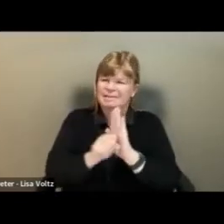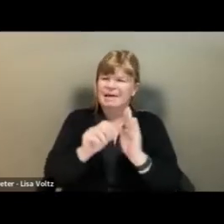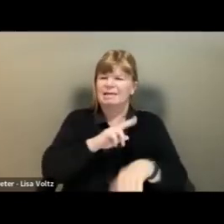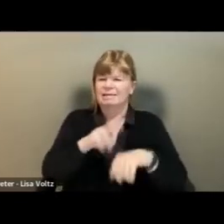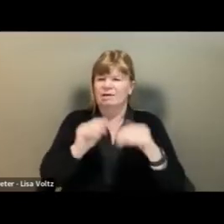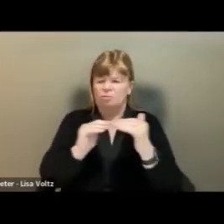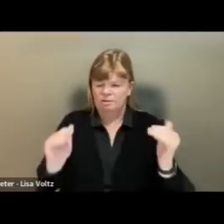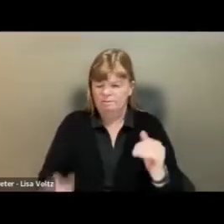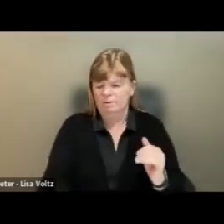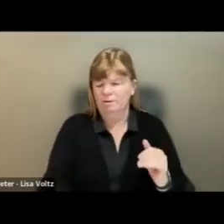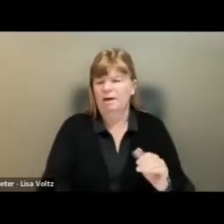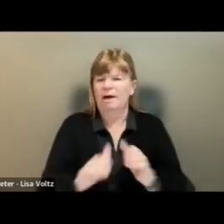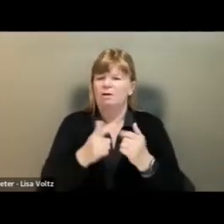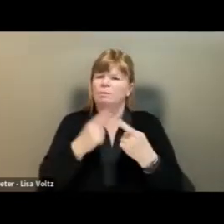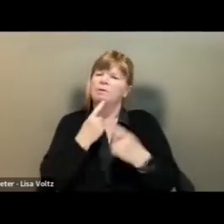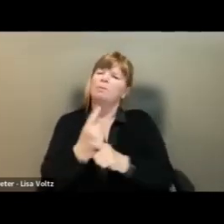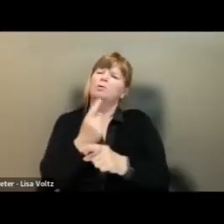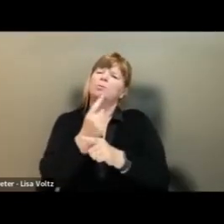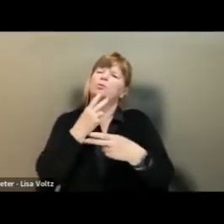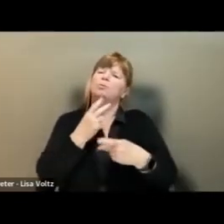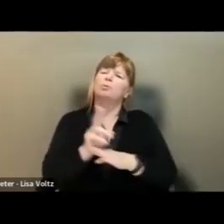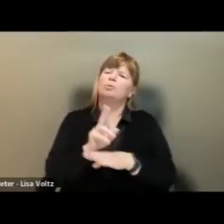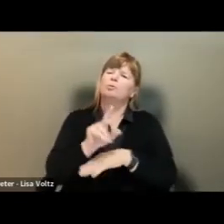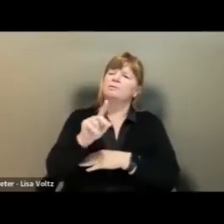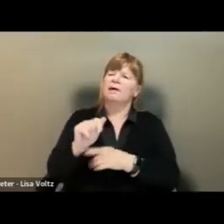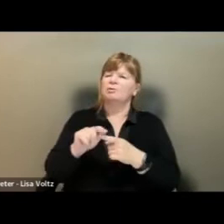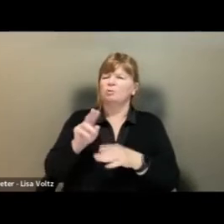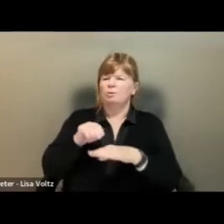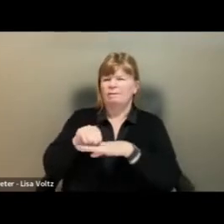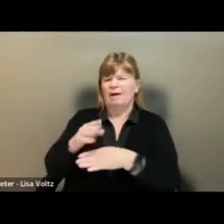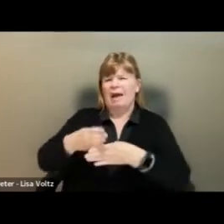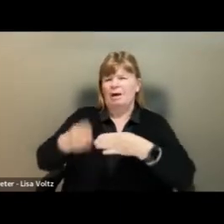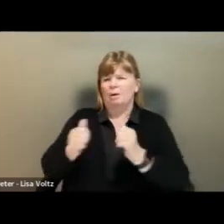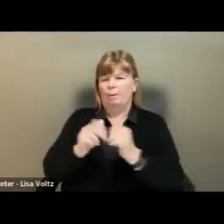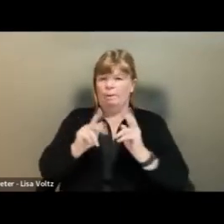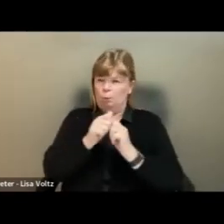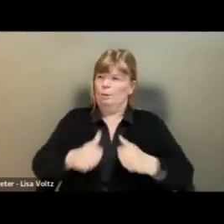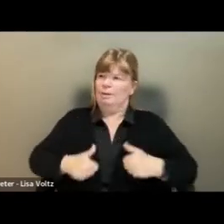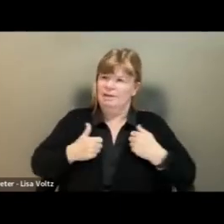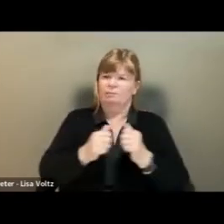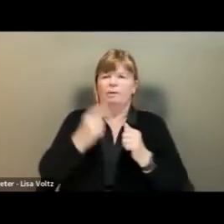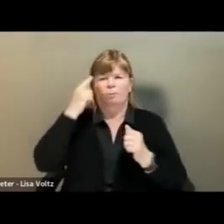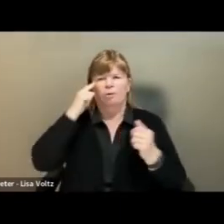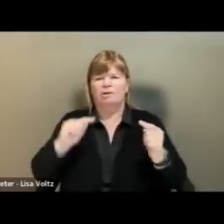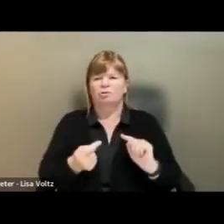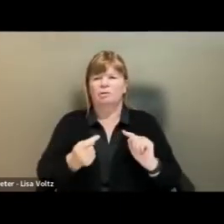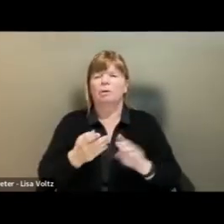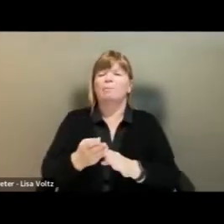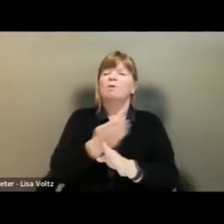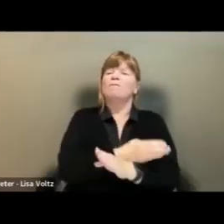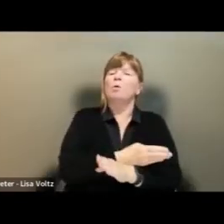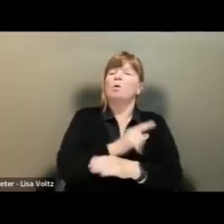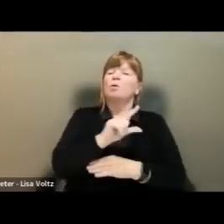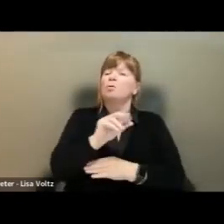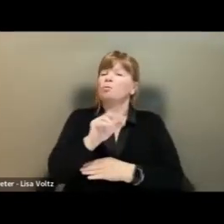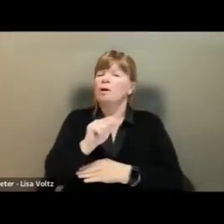How do we effectively use data to improve outcomes for individuals living with brain injury? In the previous federal grant, the focus of this work